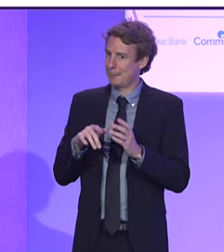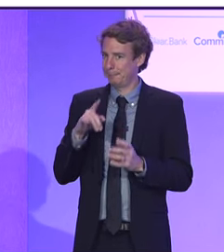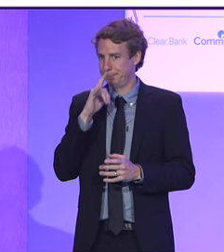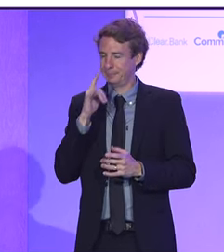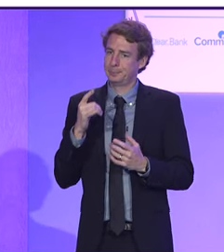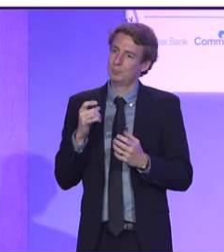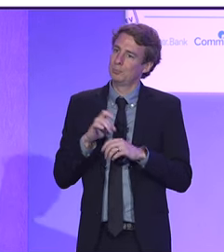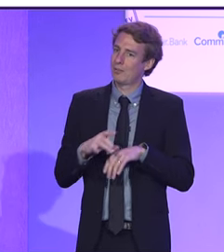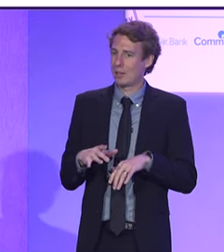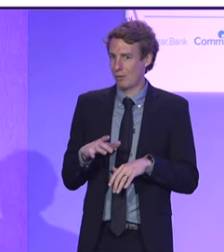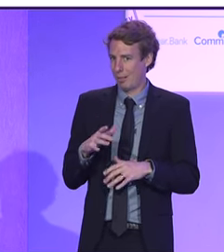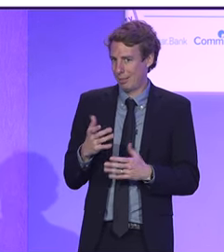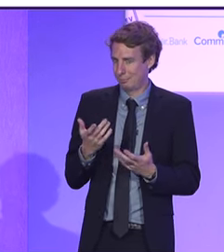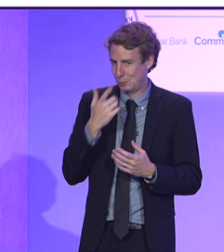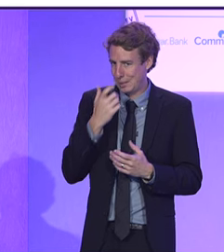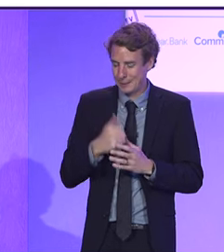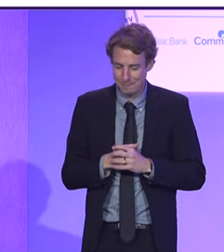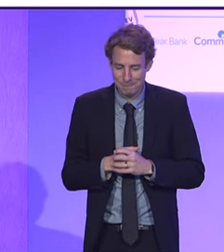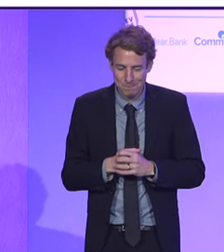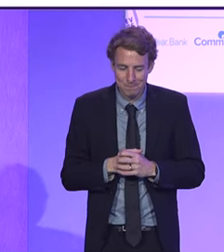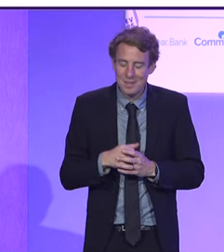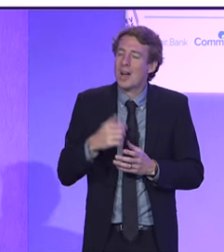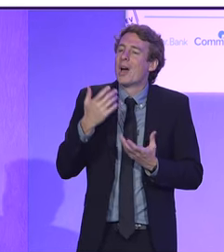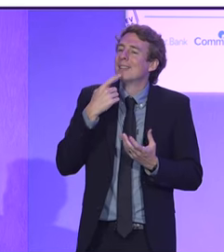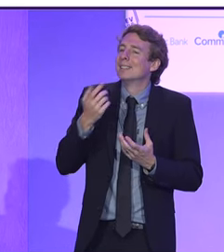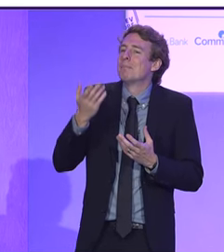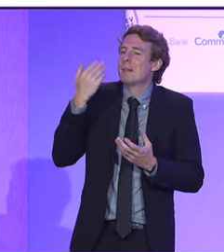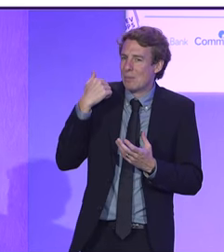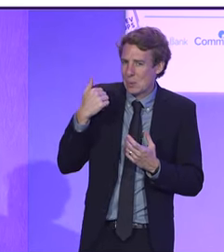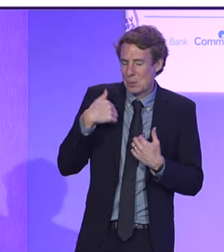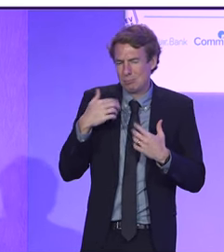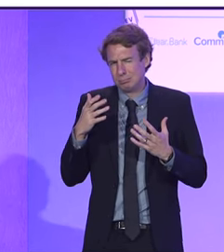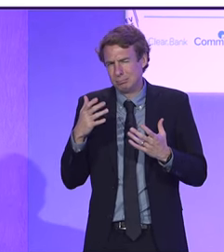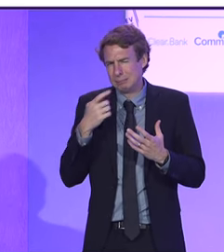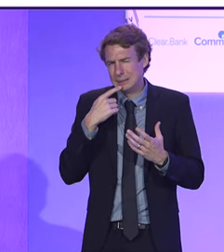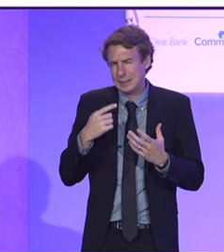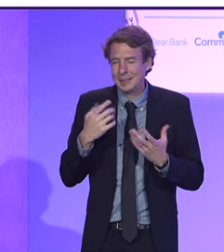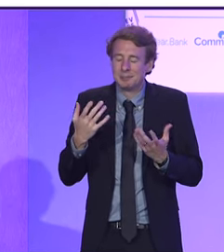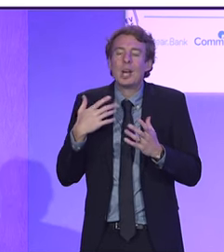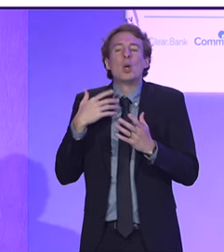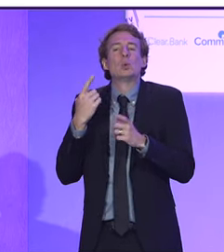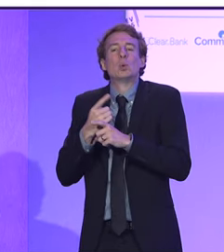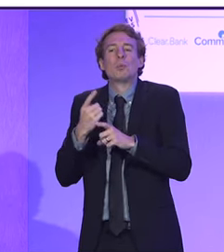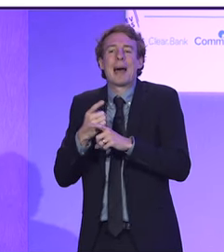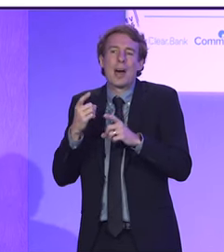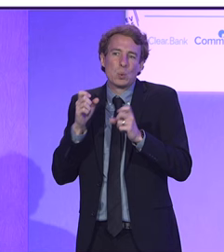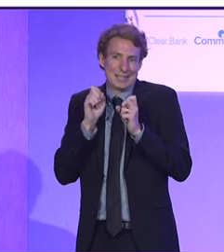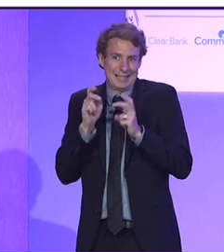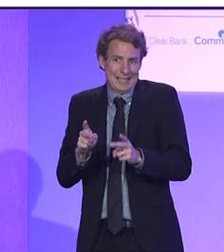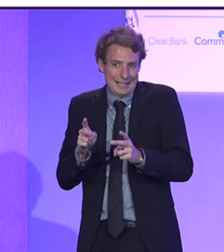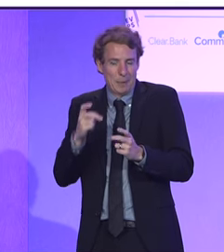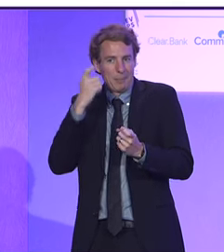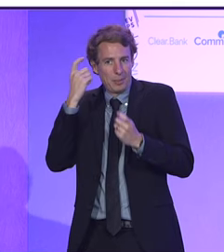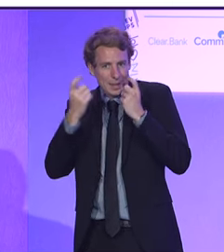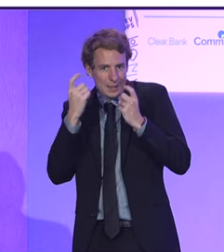So, yeah, as I said before, I'm gonna, well, I didn't say it, but I'm gonna talk about systems thinking today, systems theory. And the